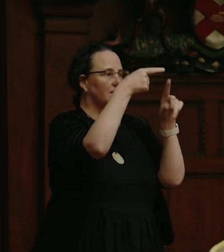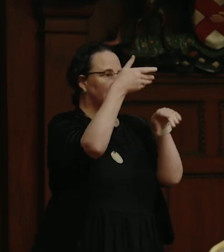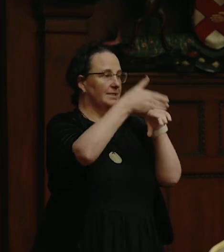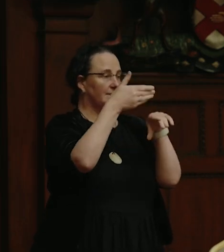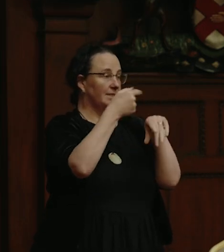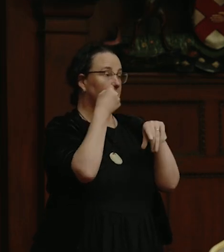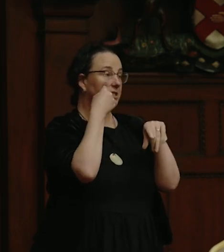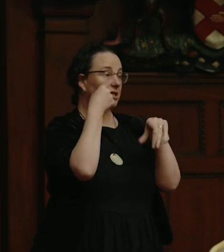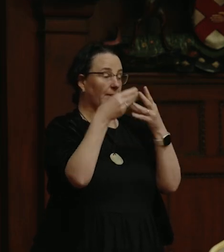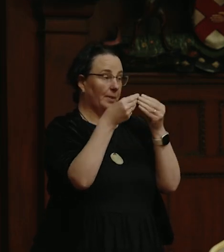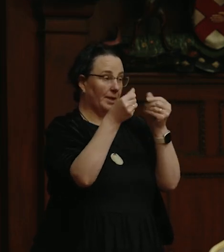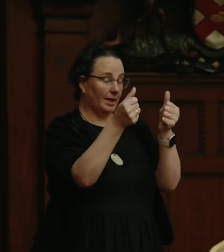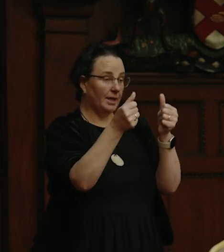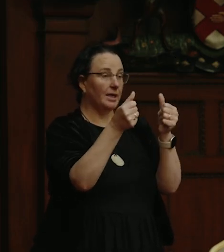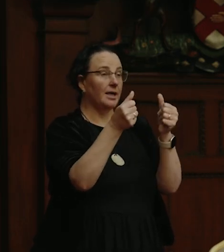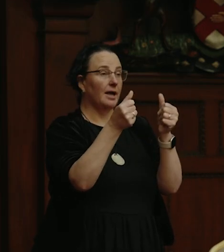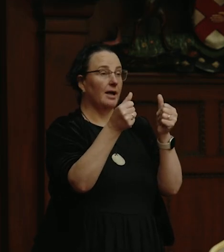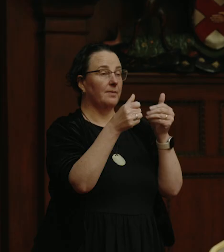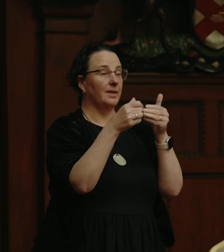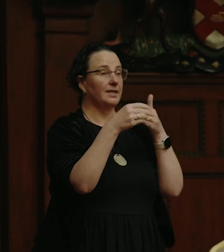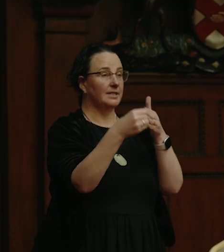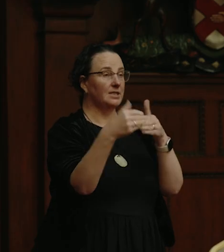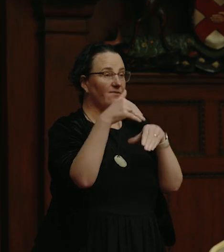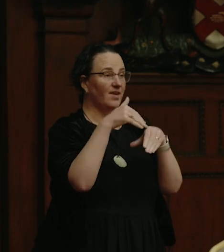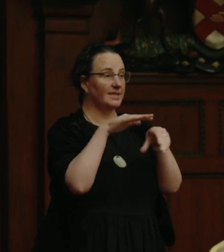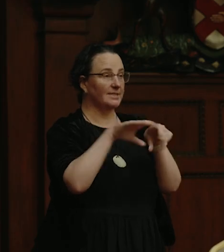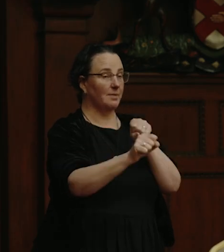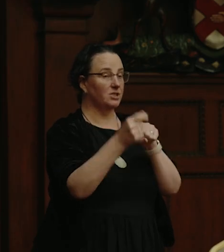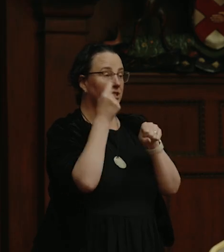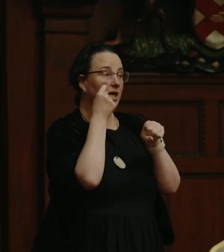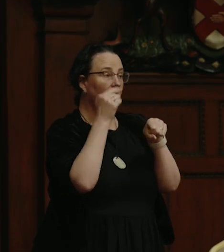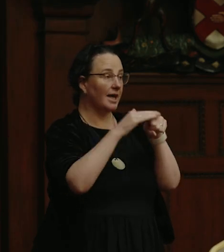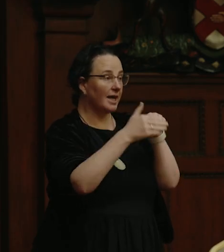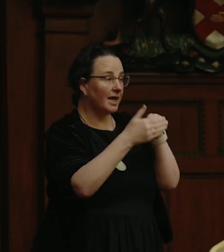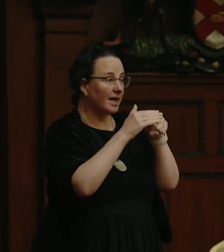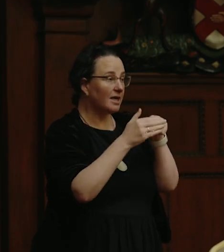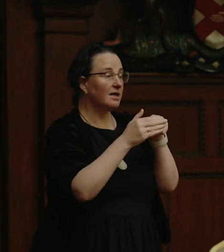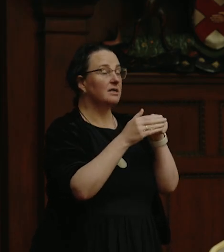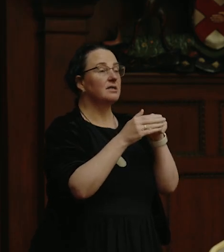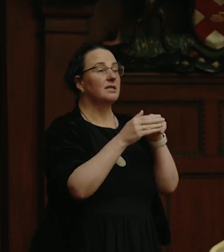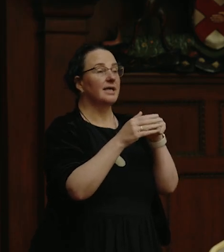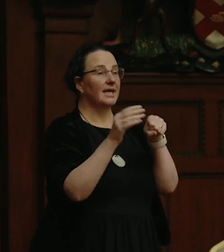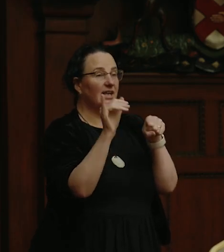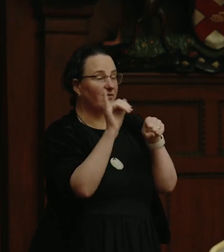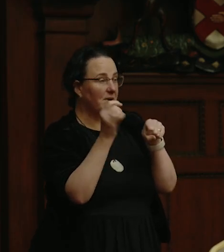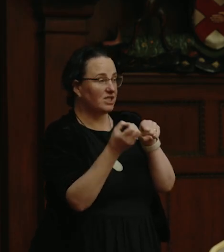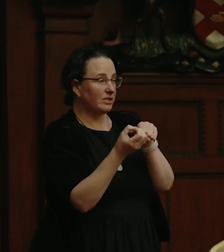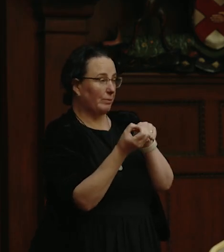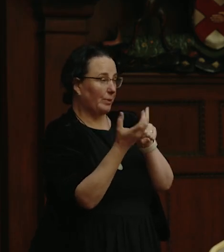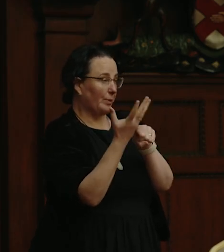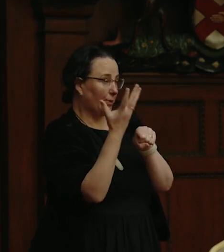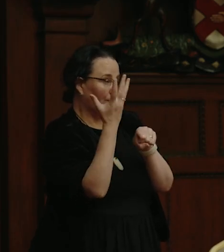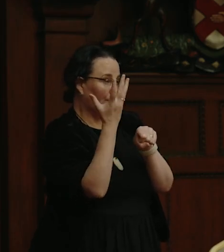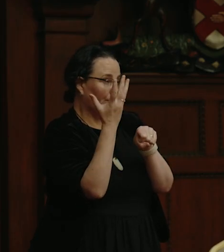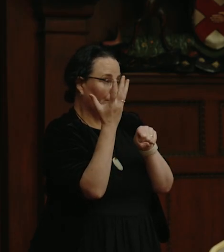evaporate. Then you start getting damage on the surface of the eye. All those inflammatory markers increase, so it almost becomes